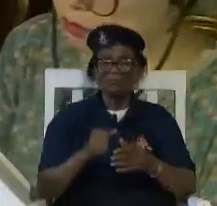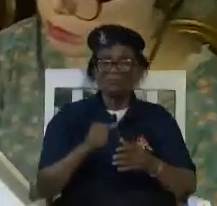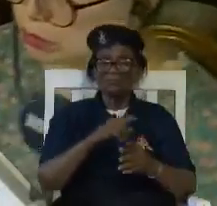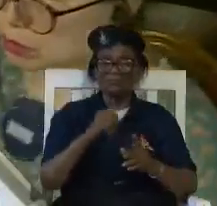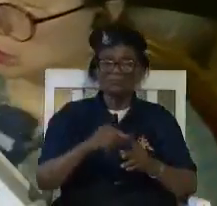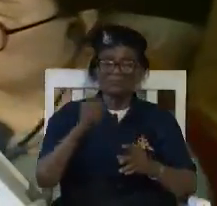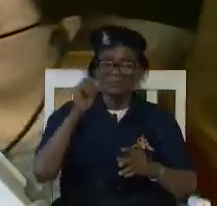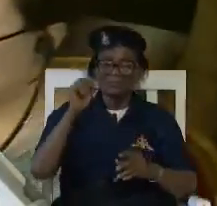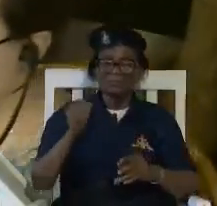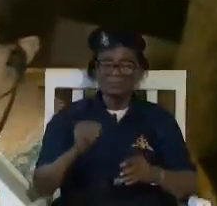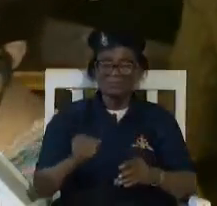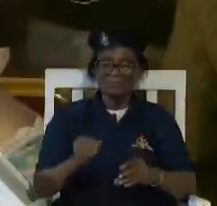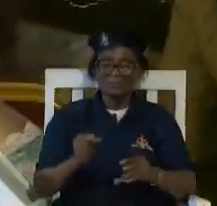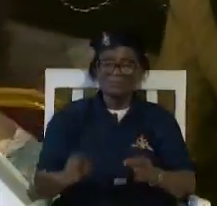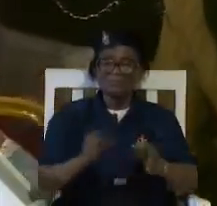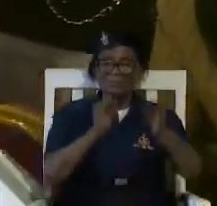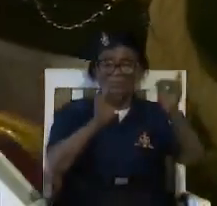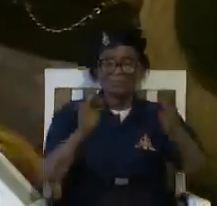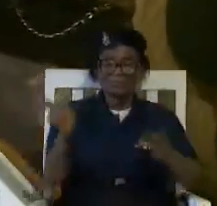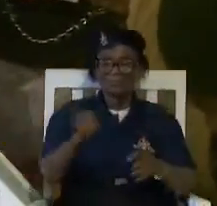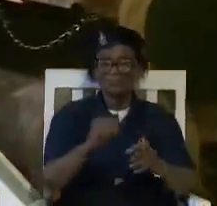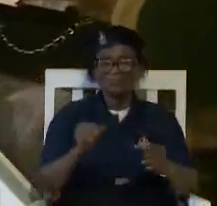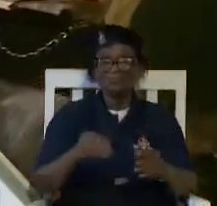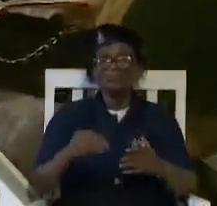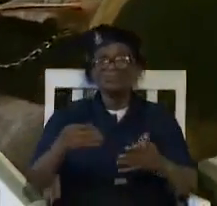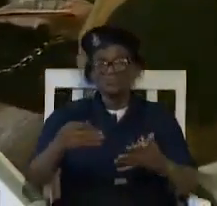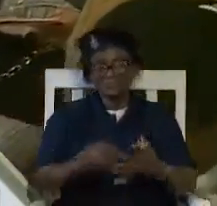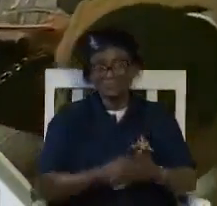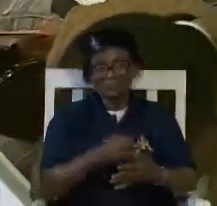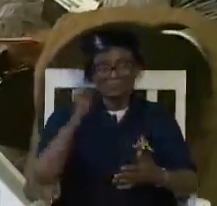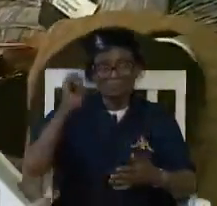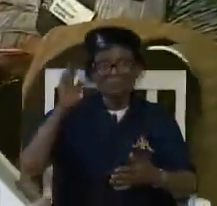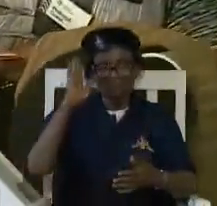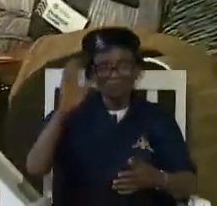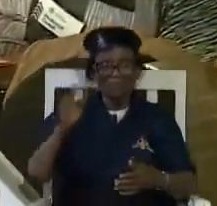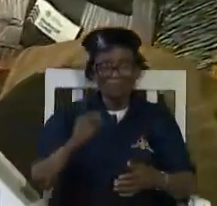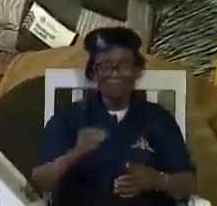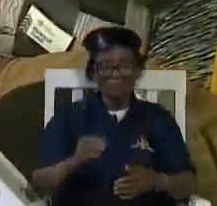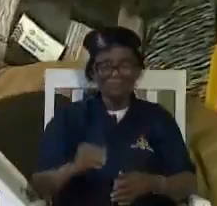When he sets you free, he will set you free indeed.